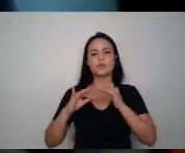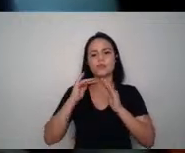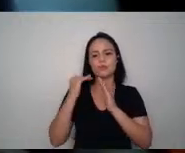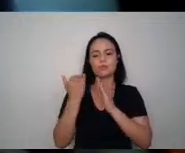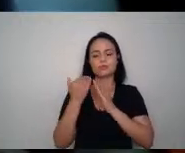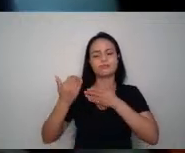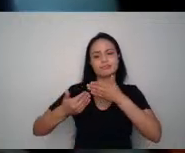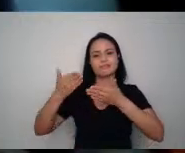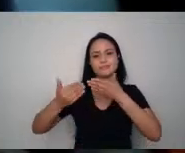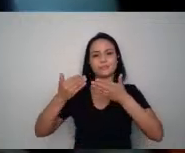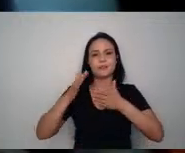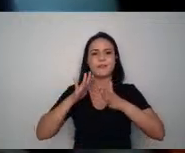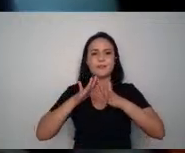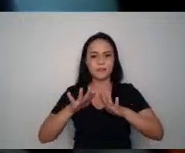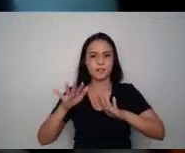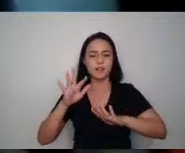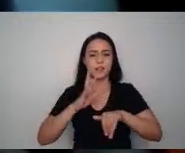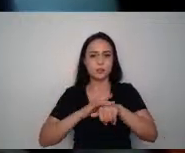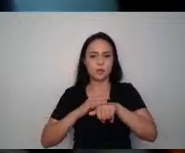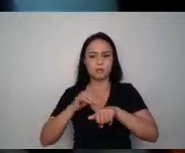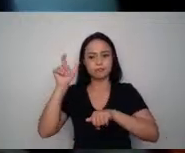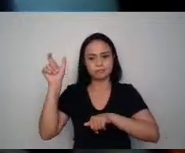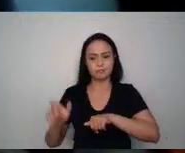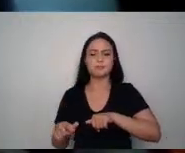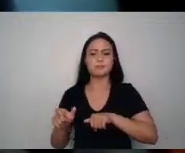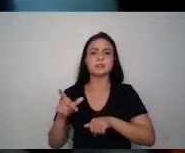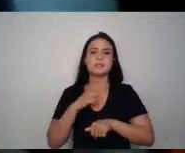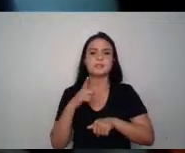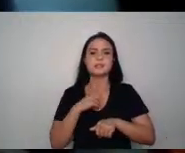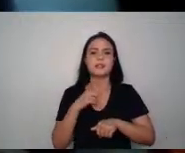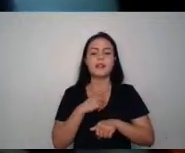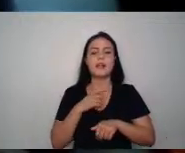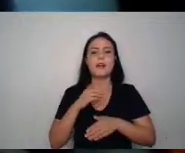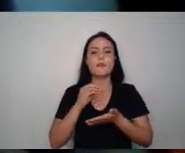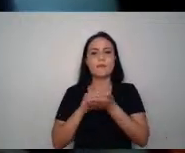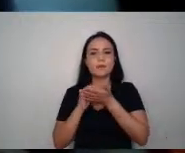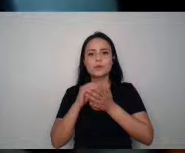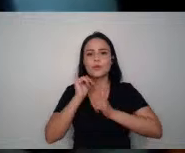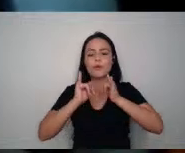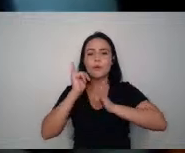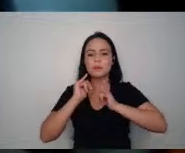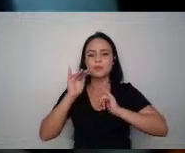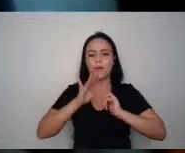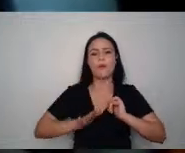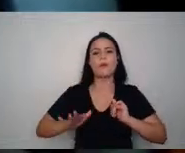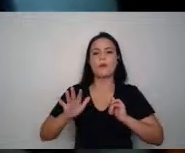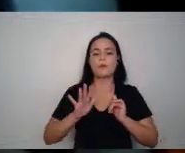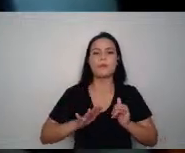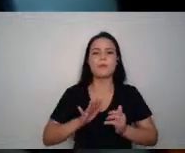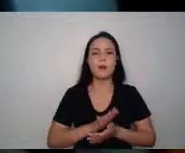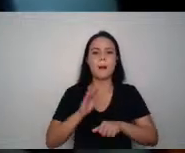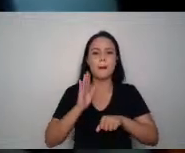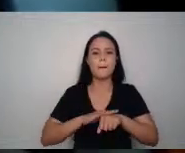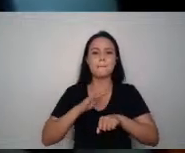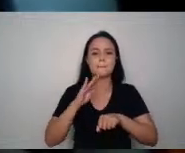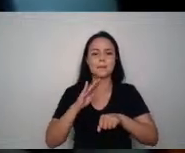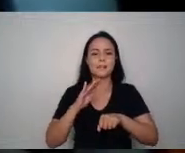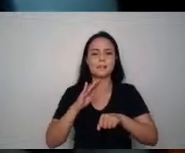to suffer the consequences of being sick. On the other hand, there is not